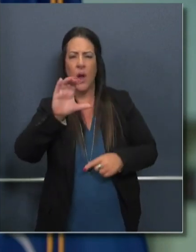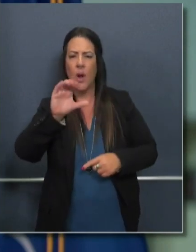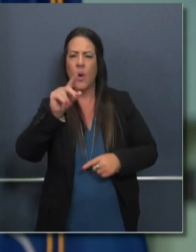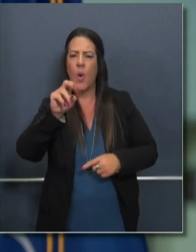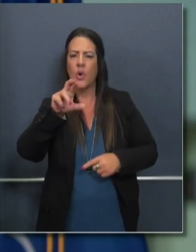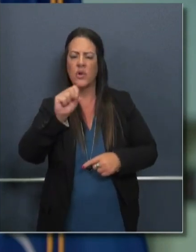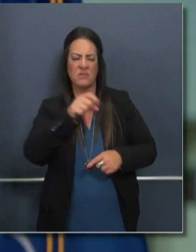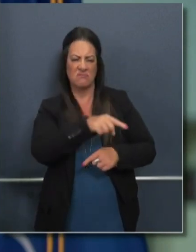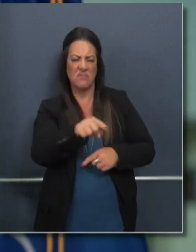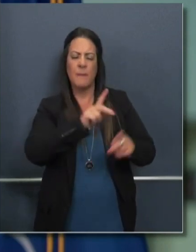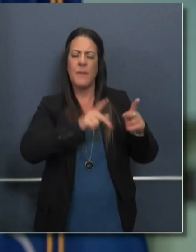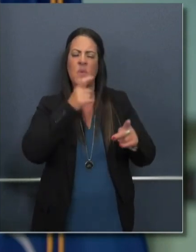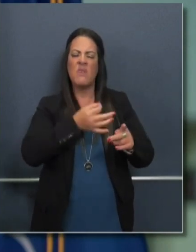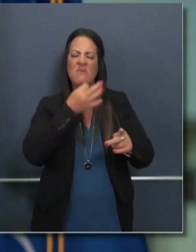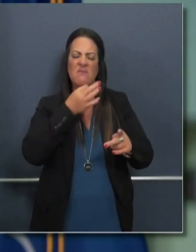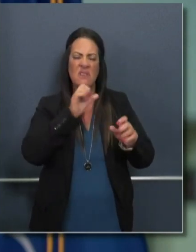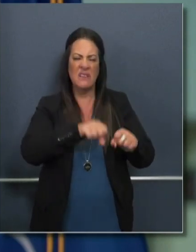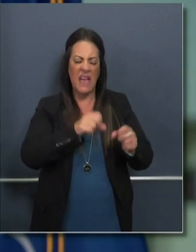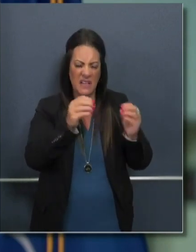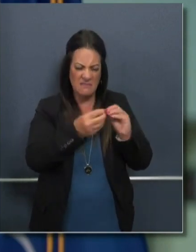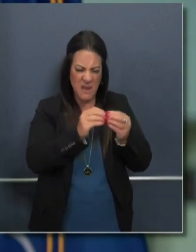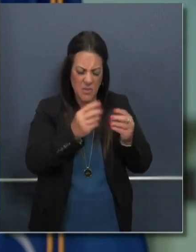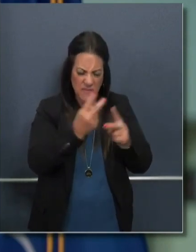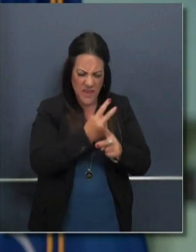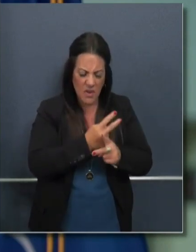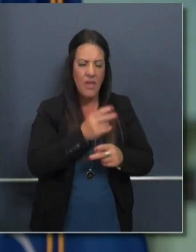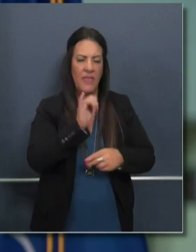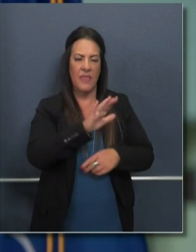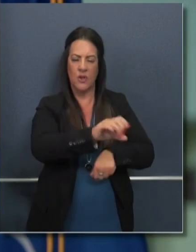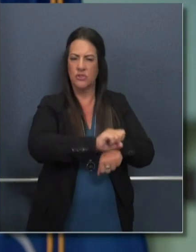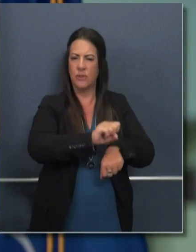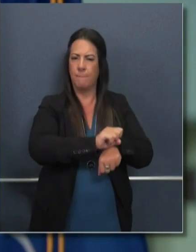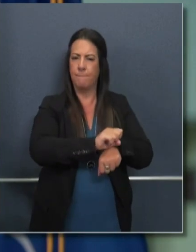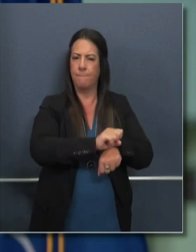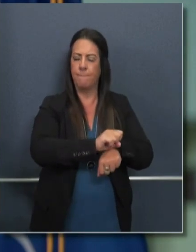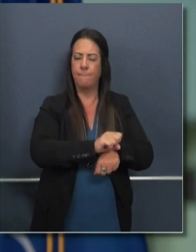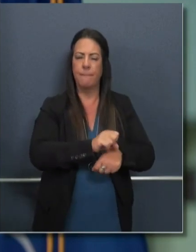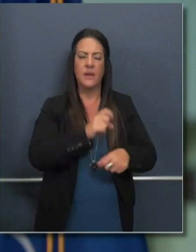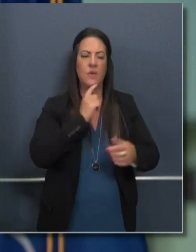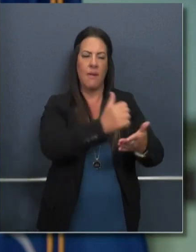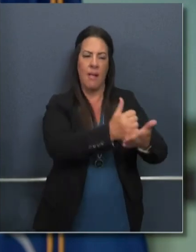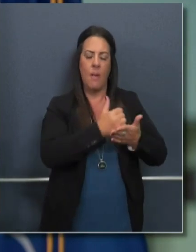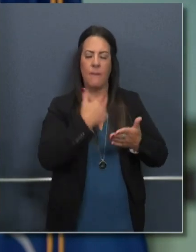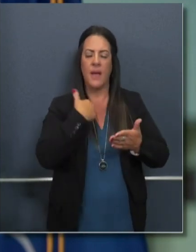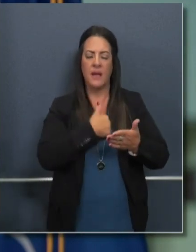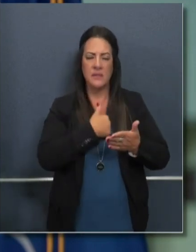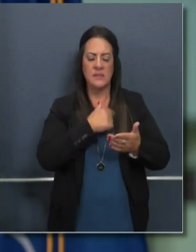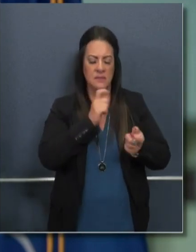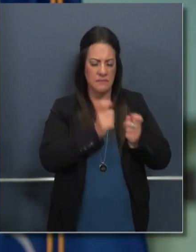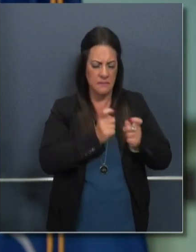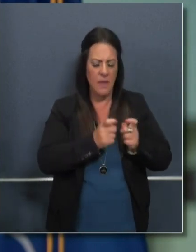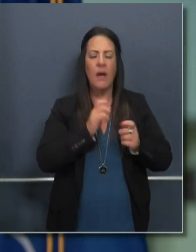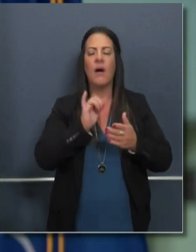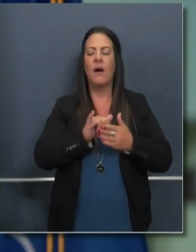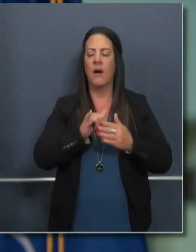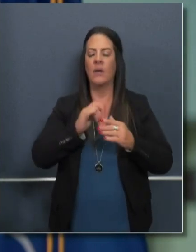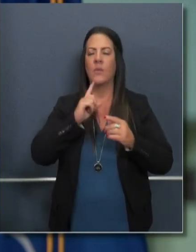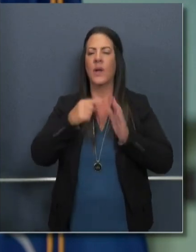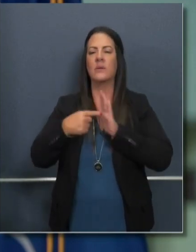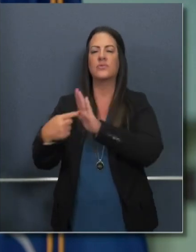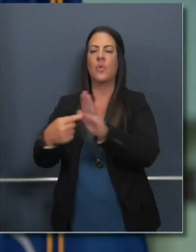participate and support in our modeling efforts is to create a more granular understanding of data exactly at the county